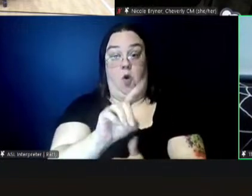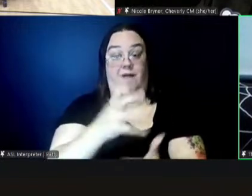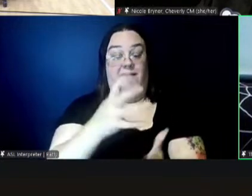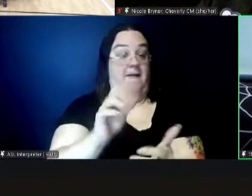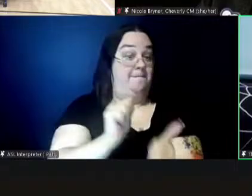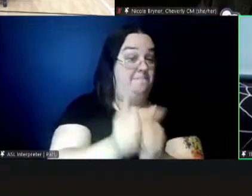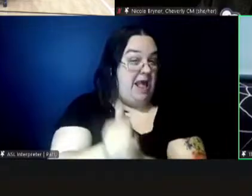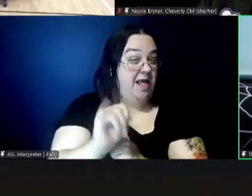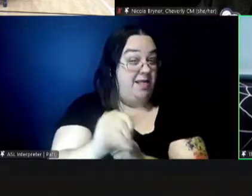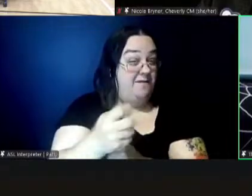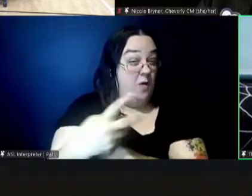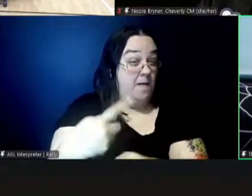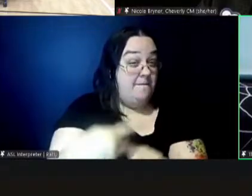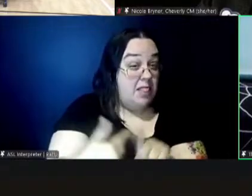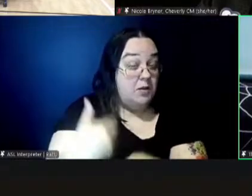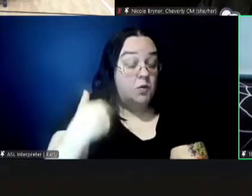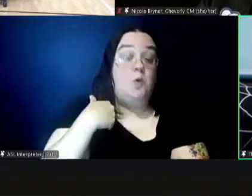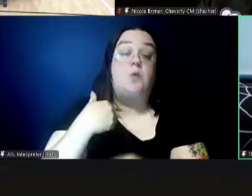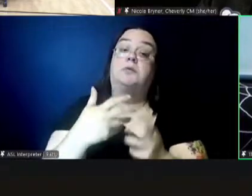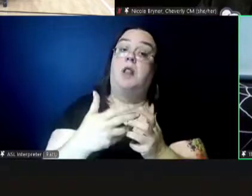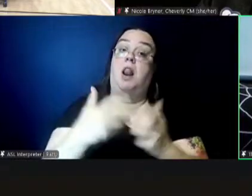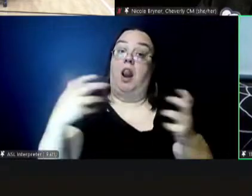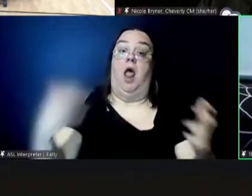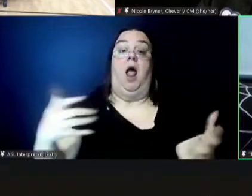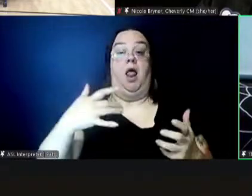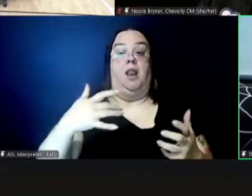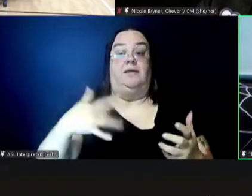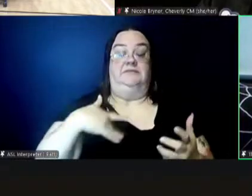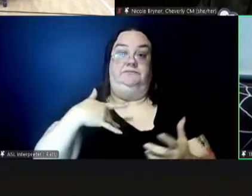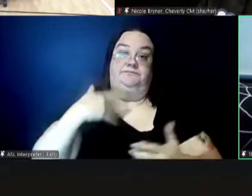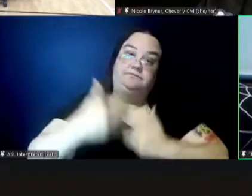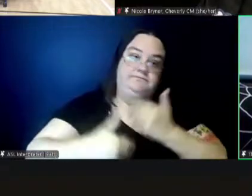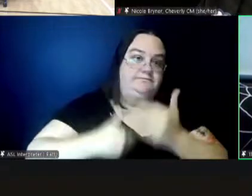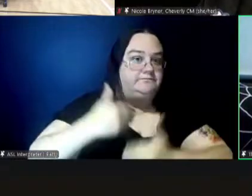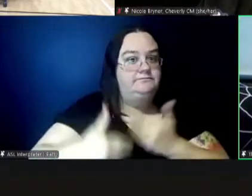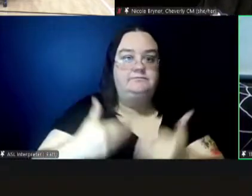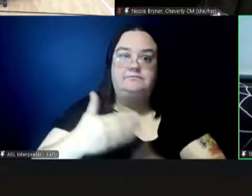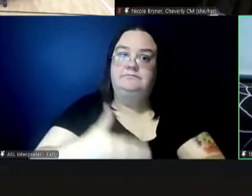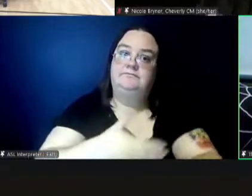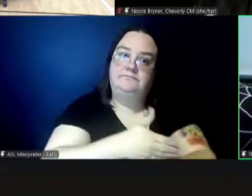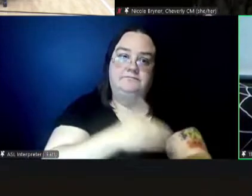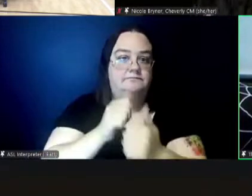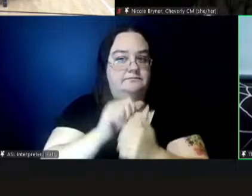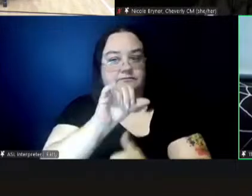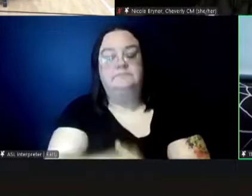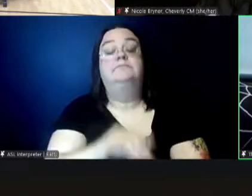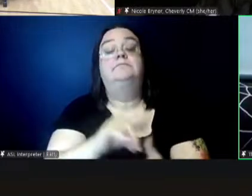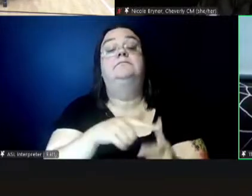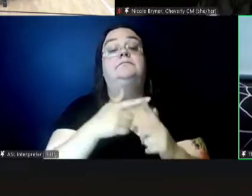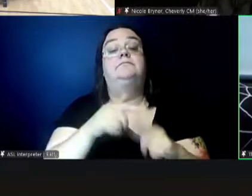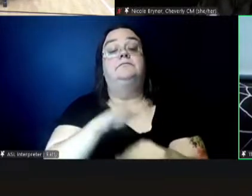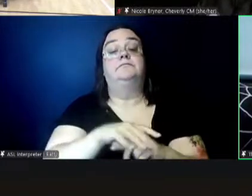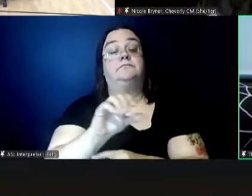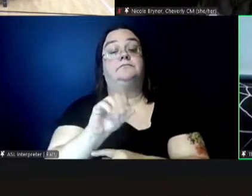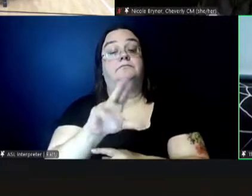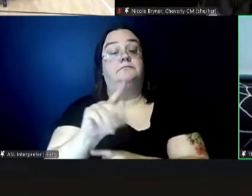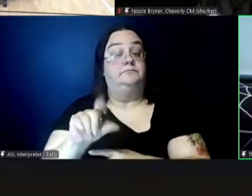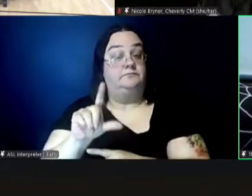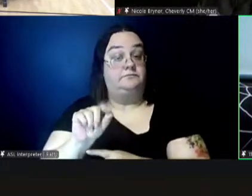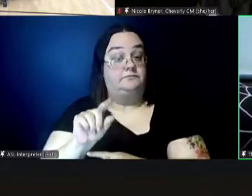months ago. A great deal of progress there. And that on the 20th of October,